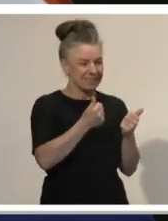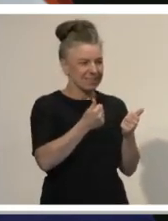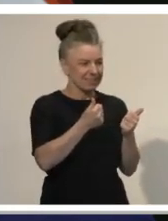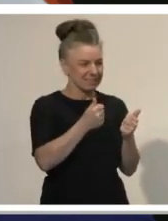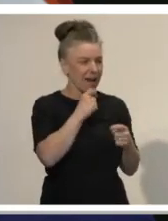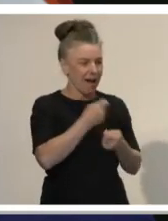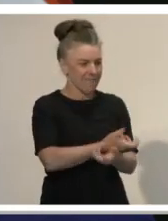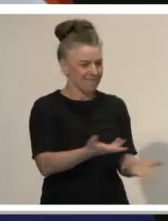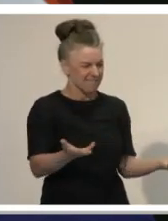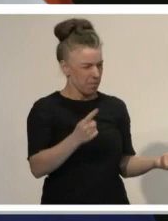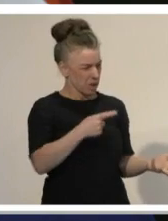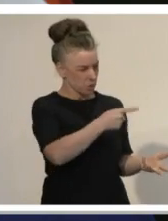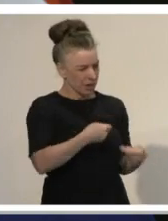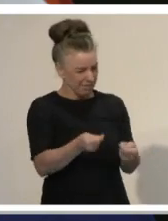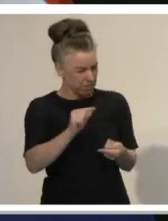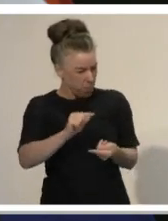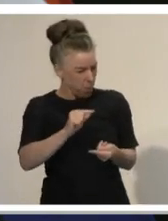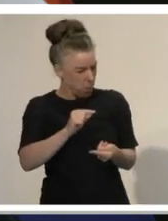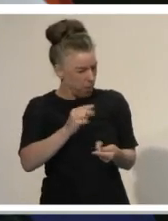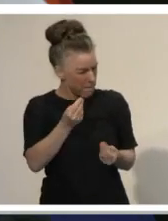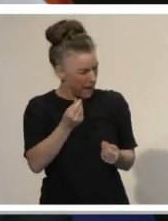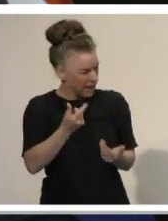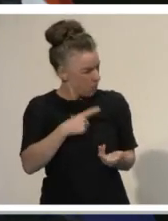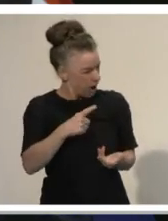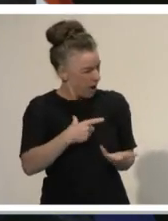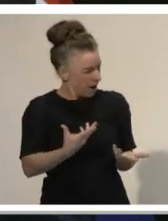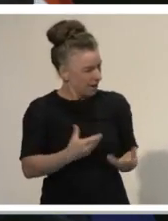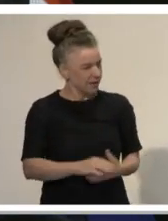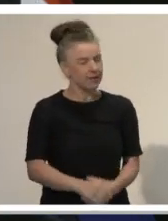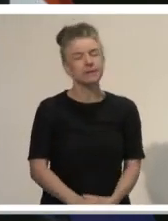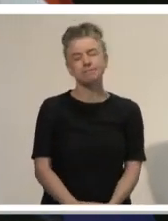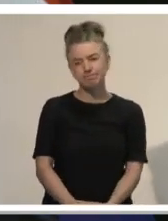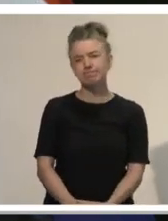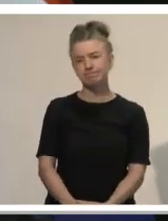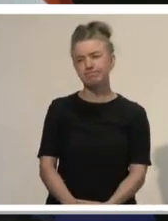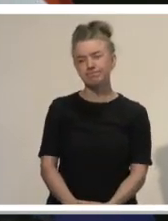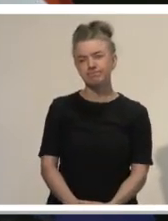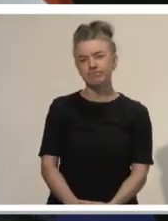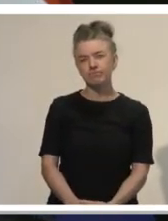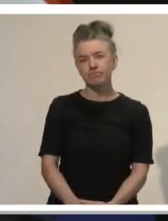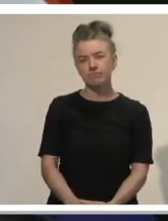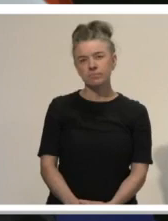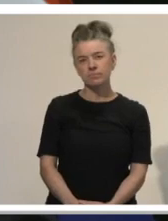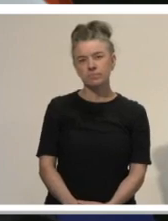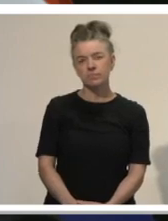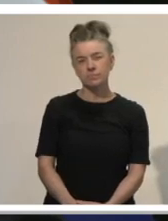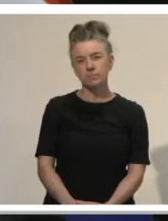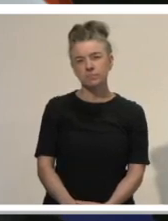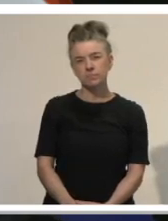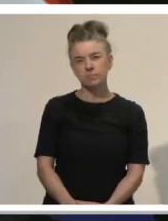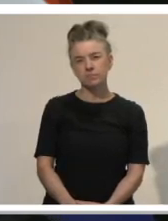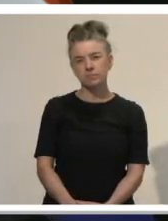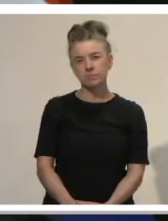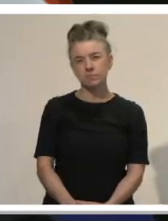from this package. Can you explain your thinking on that? I guess, again, a lot of that comes down, if you're going to put it in the context of the